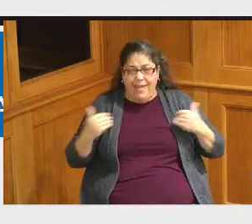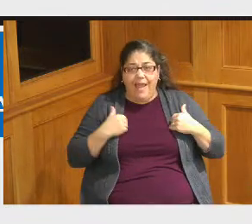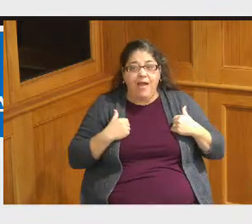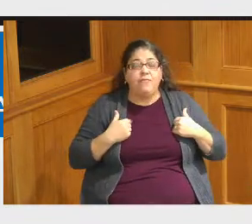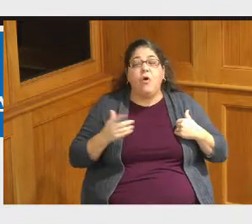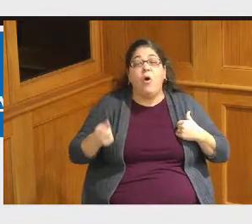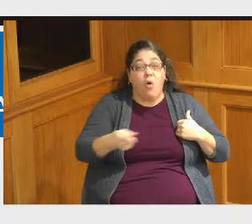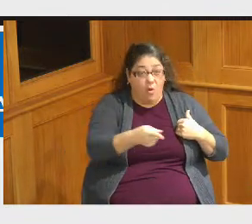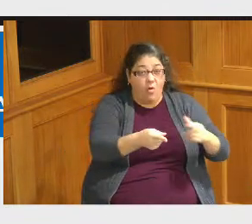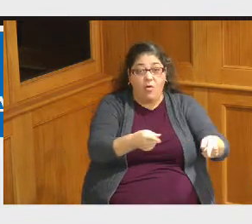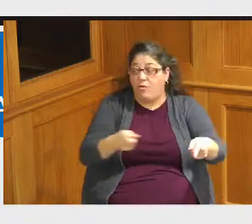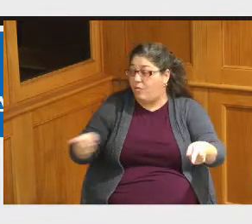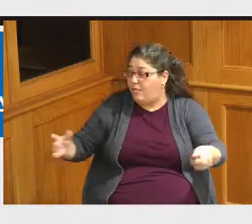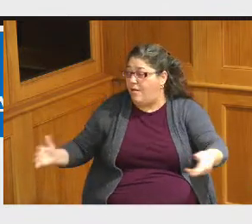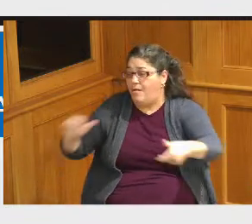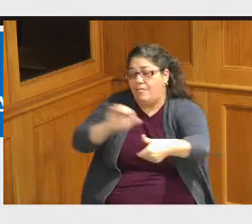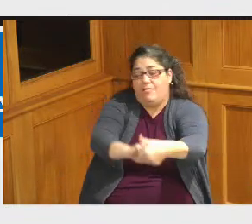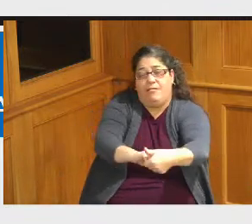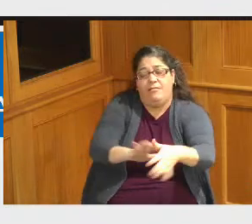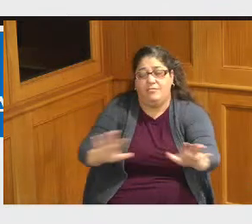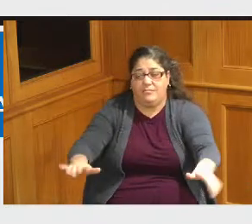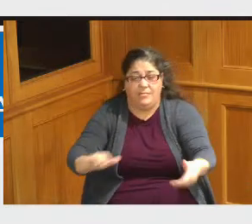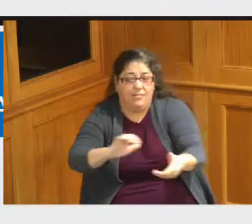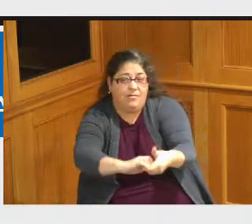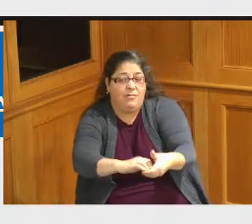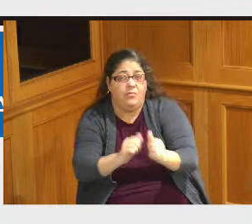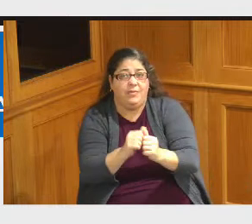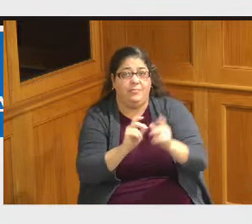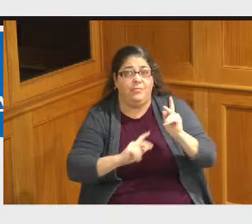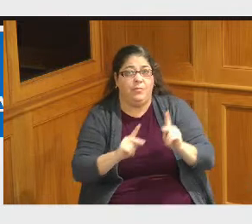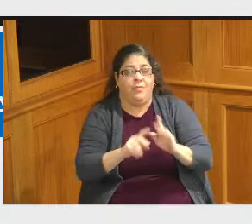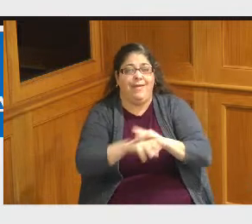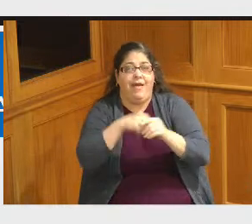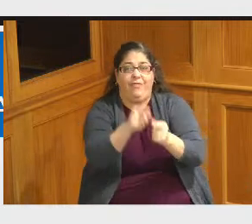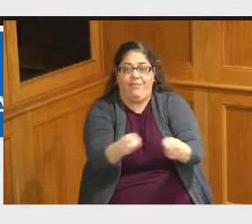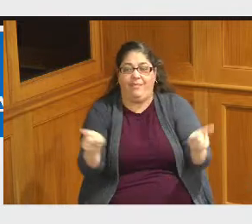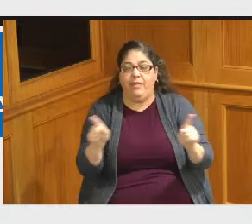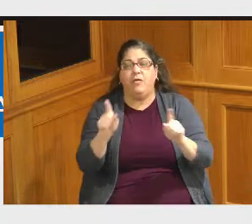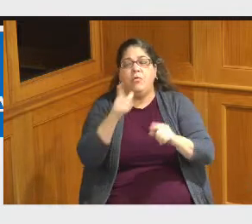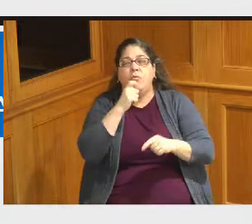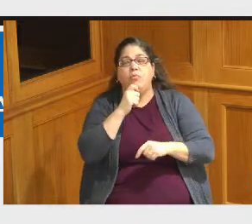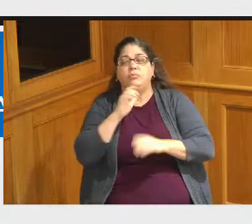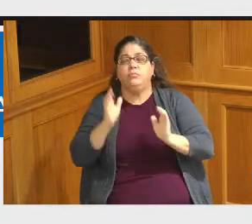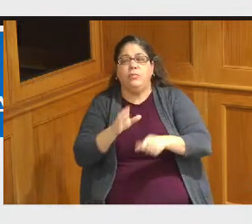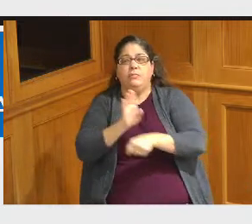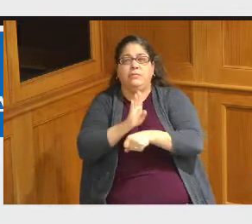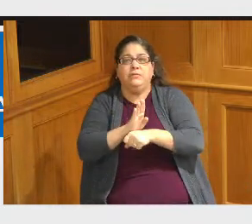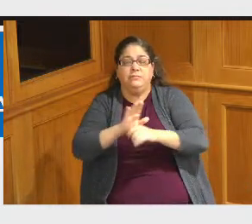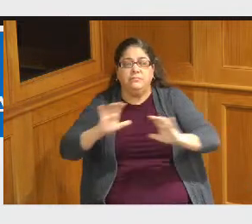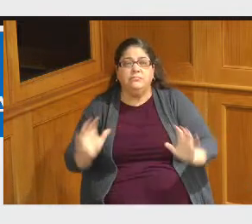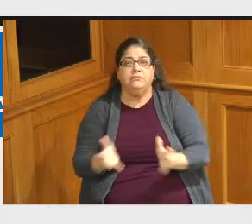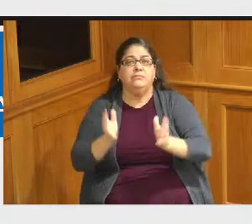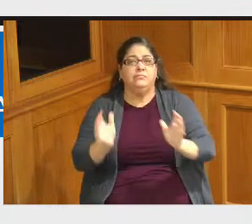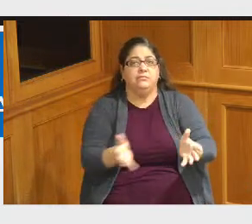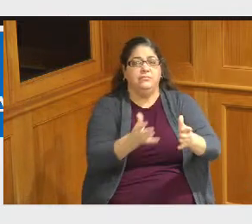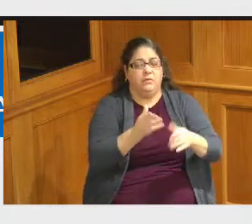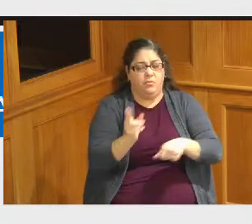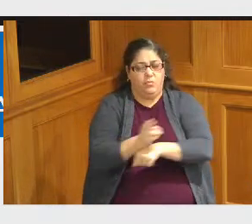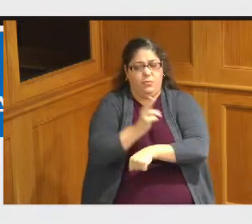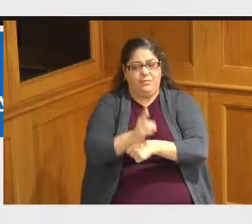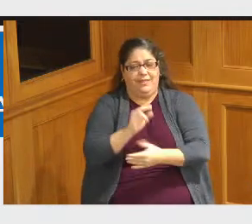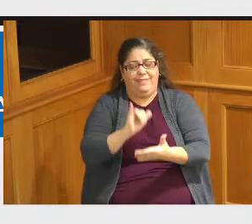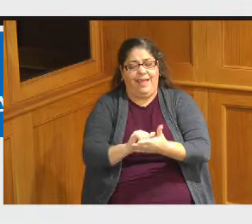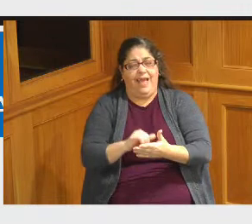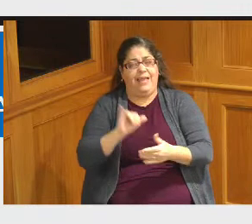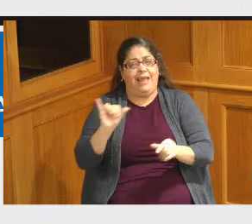with all of these folks that are out there doing things for small businesses, and really trying to leverage that as a